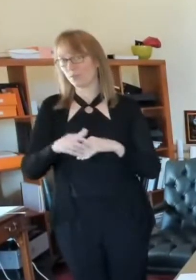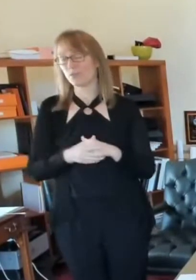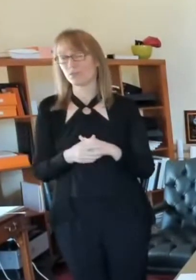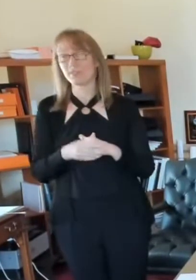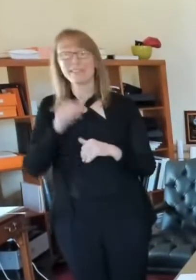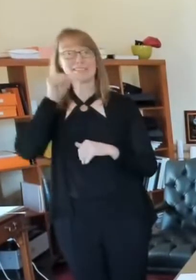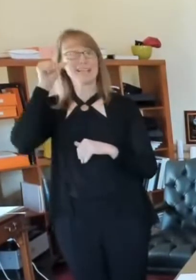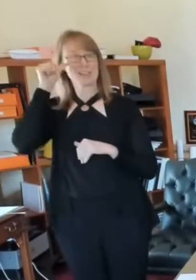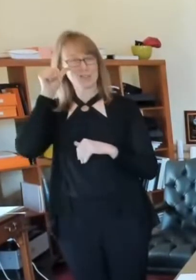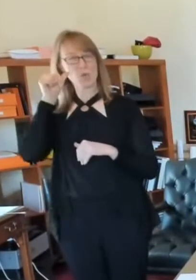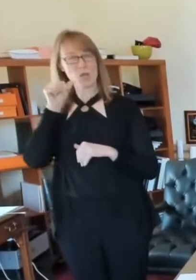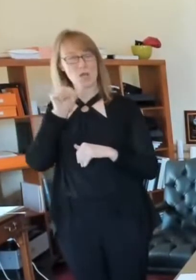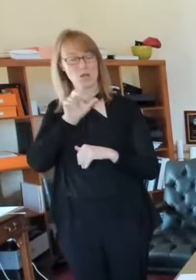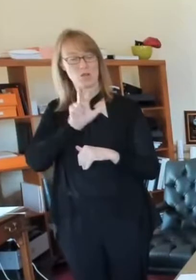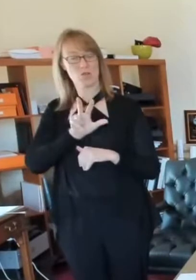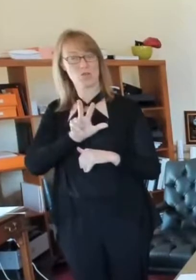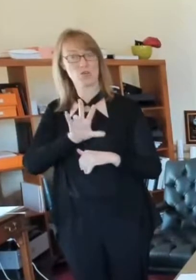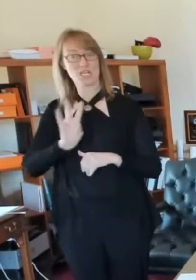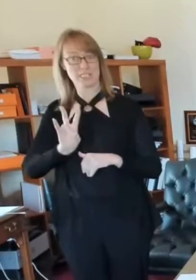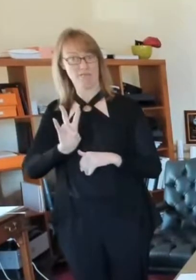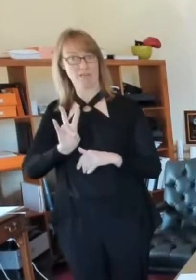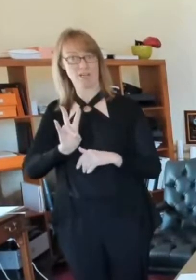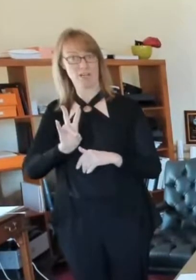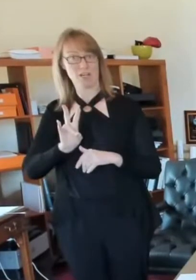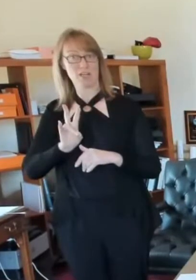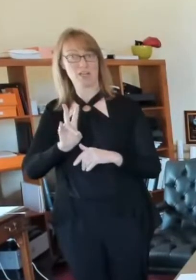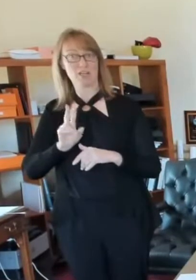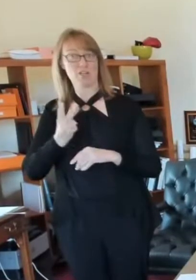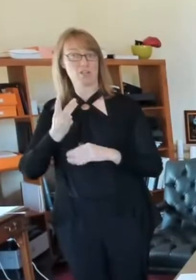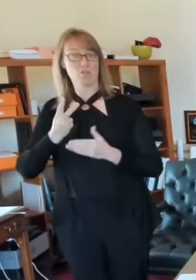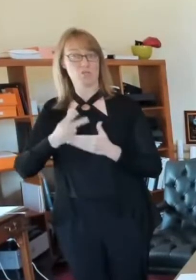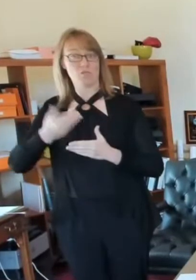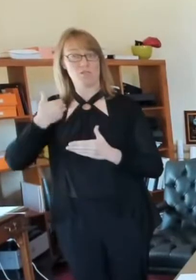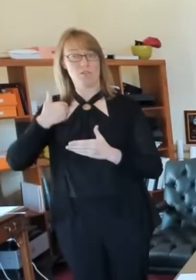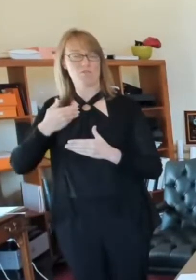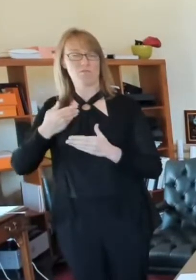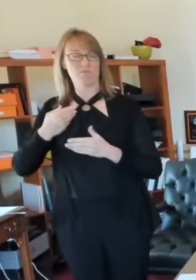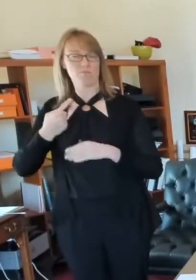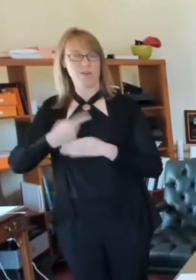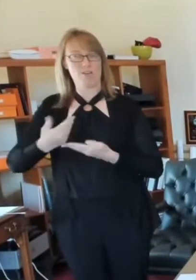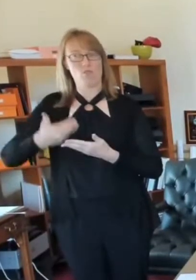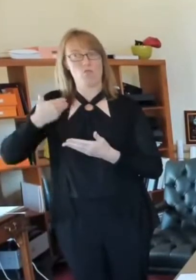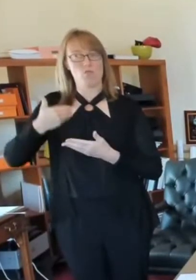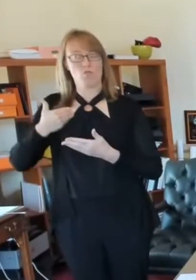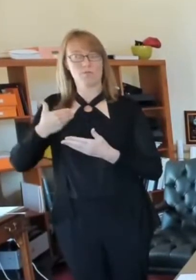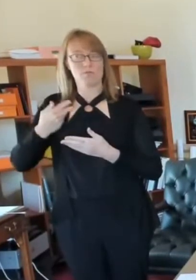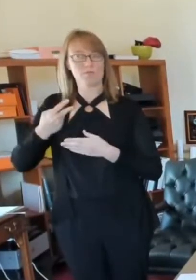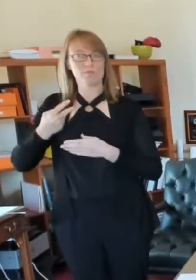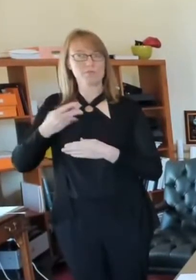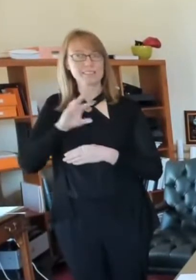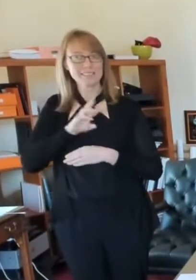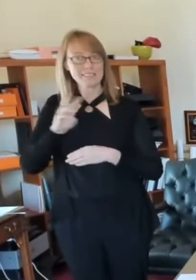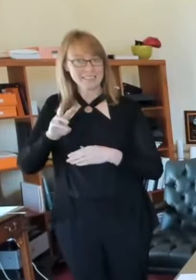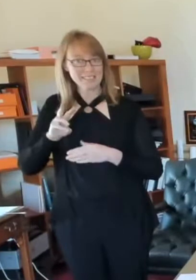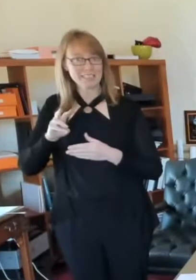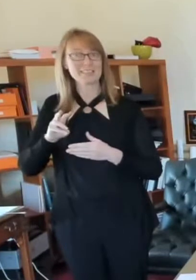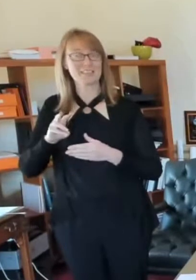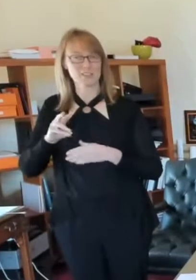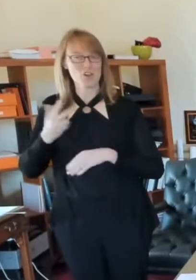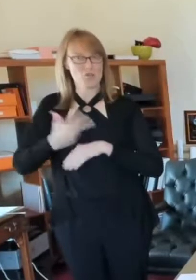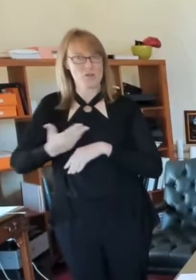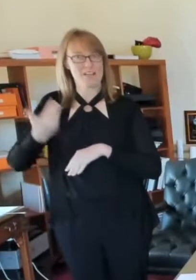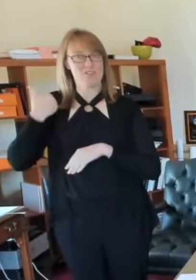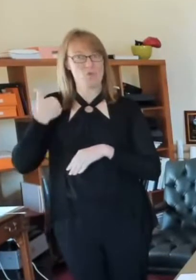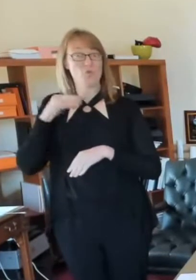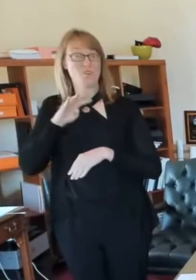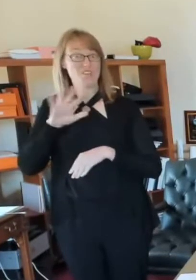Yesterday we had 37 cases. The day before we had 66. The day before we had 45. So those